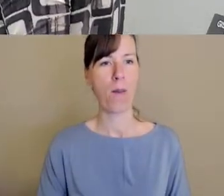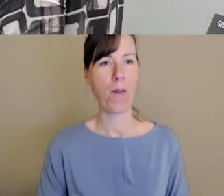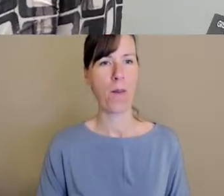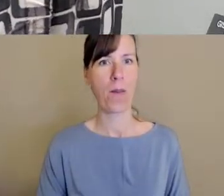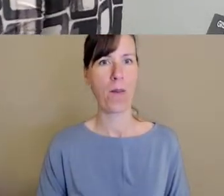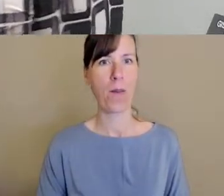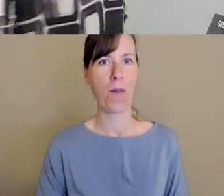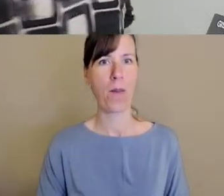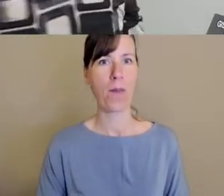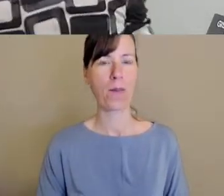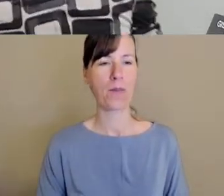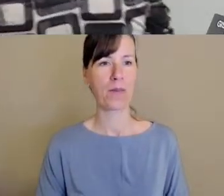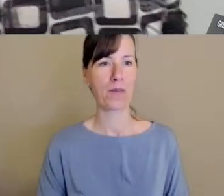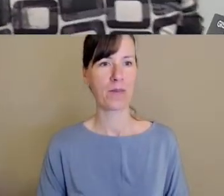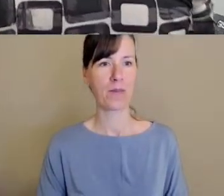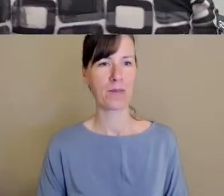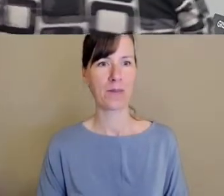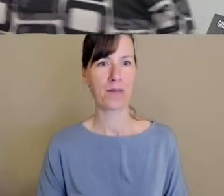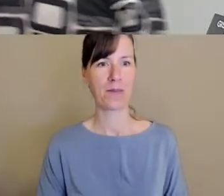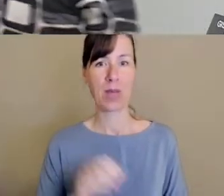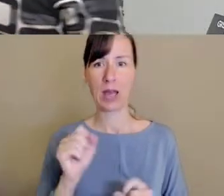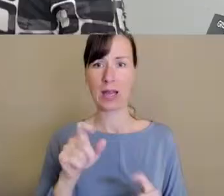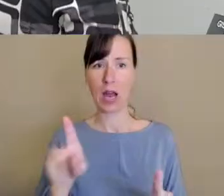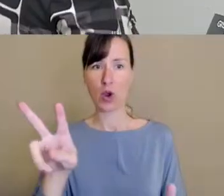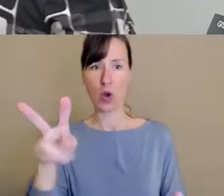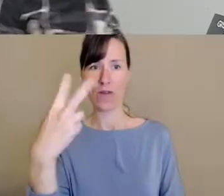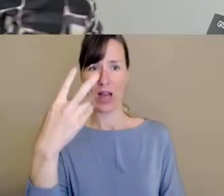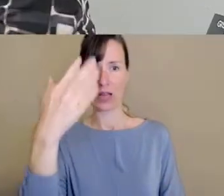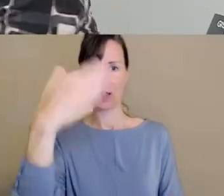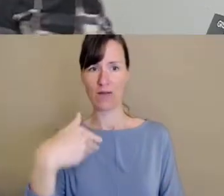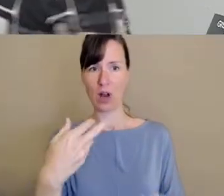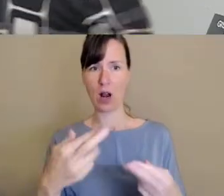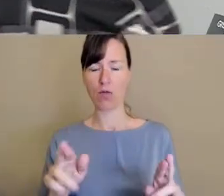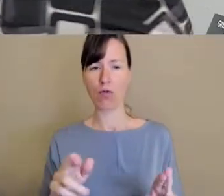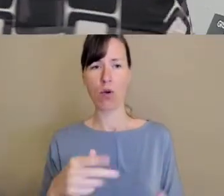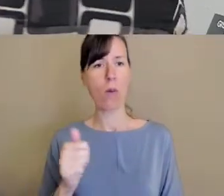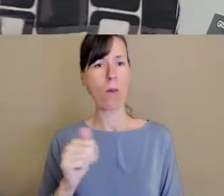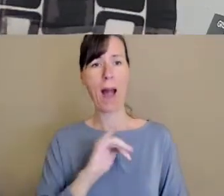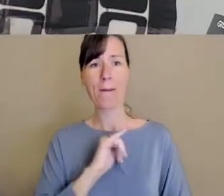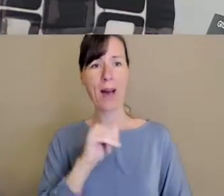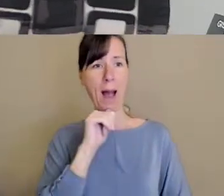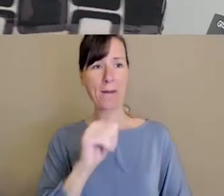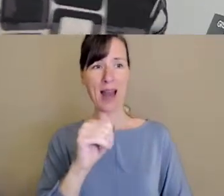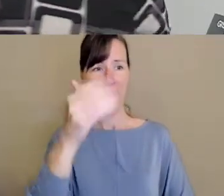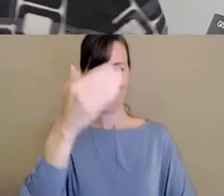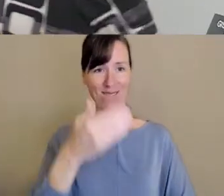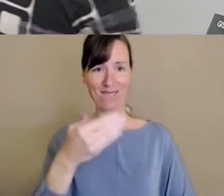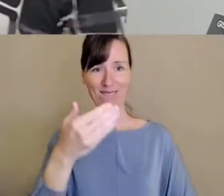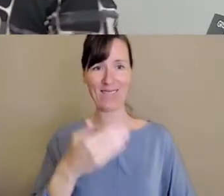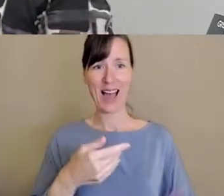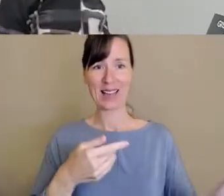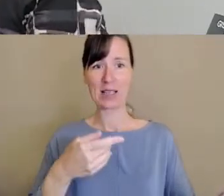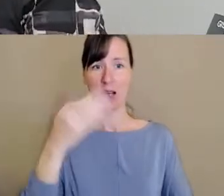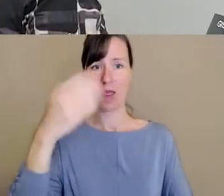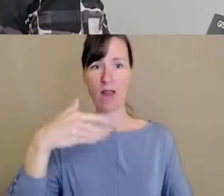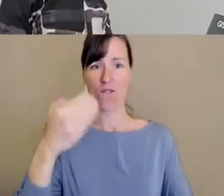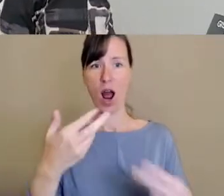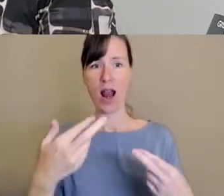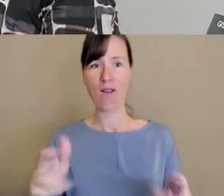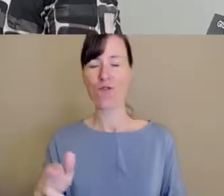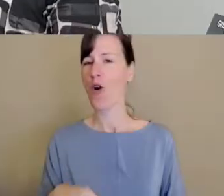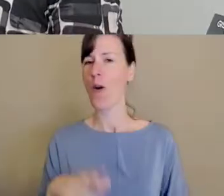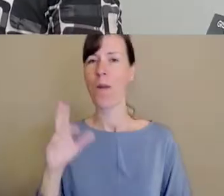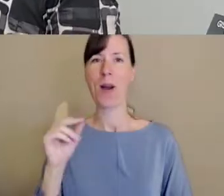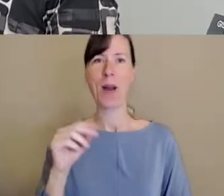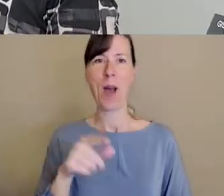and face the front of the room? Am I not facing the front of the room? You are not.